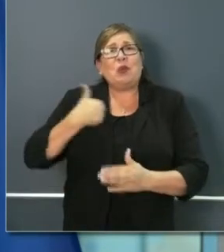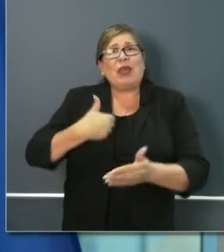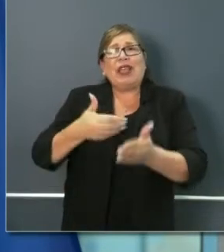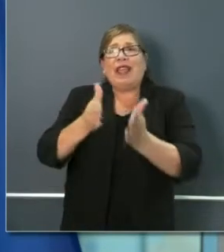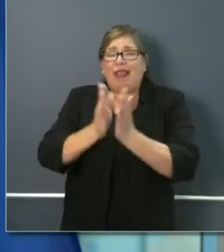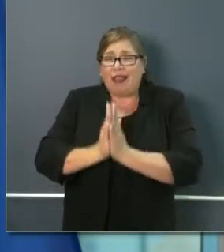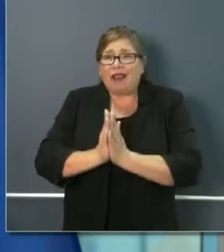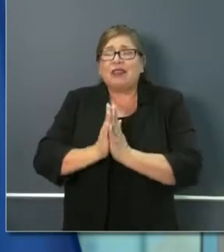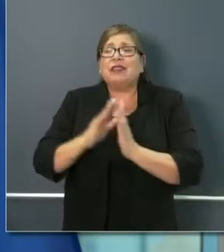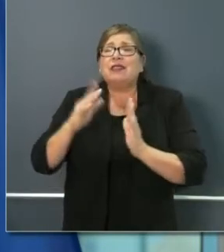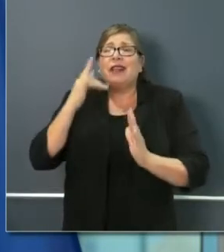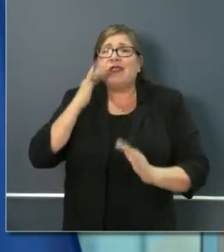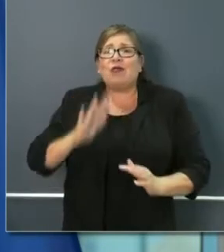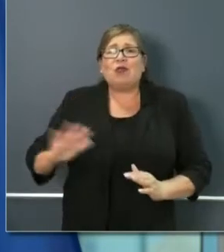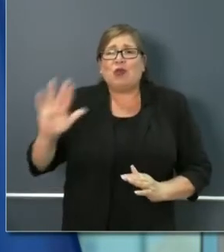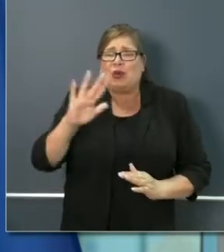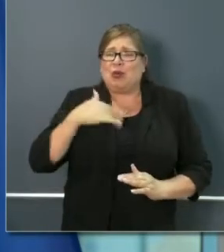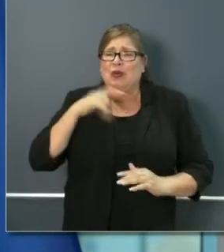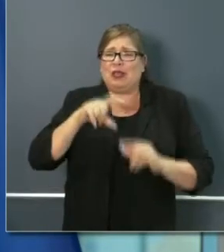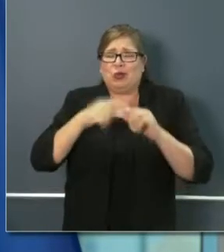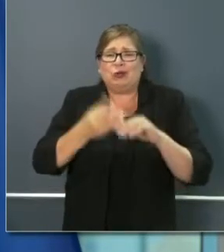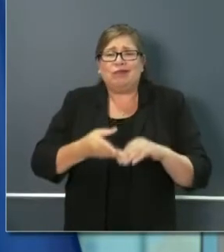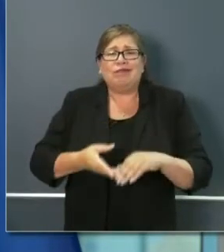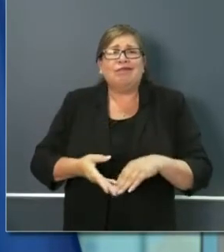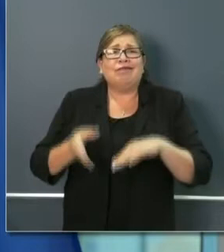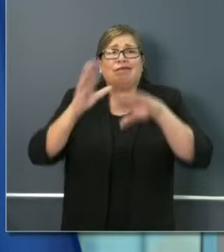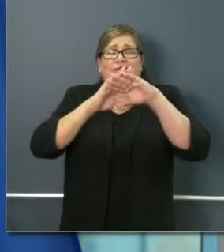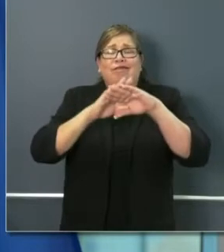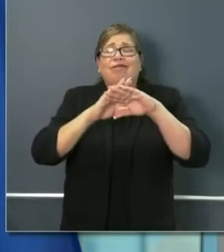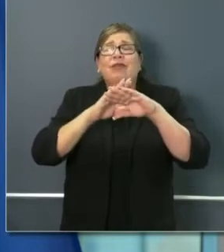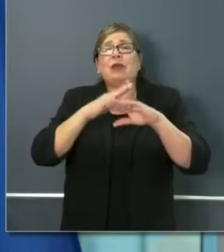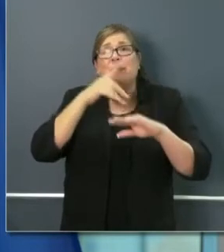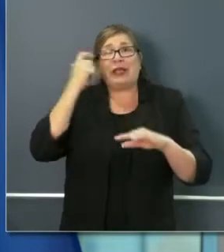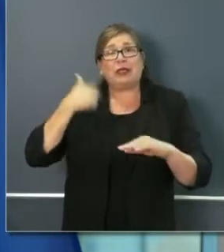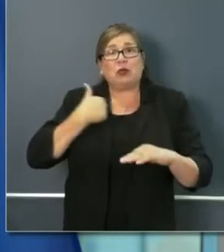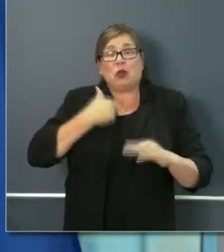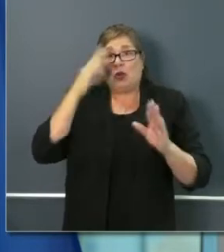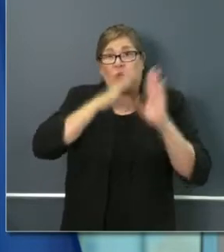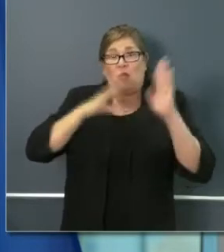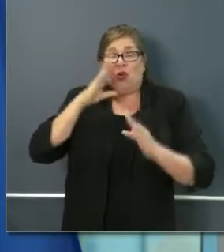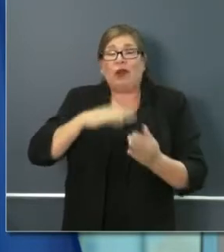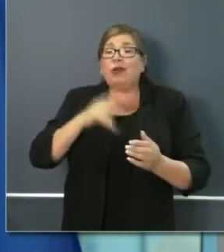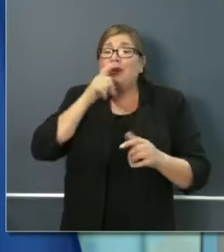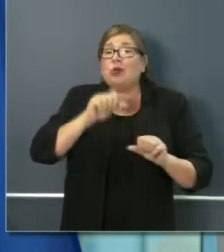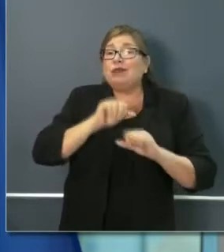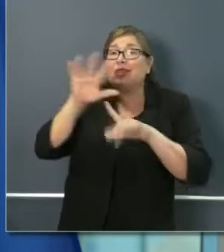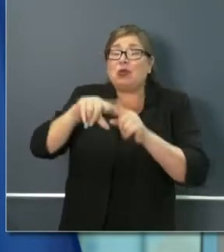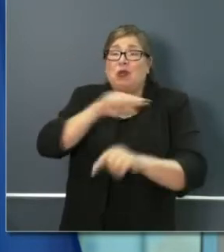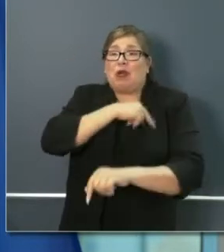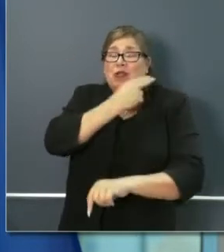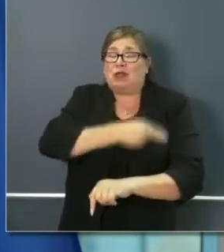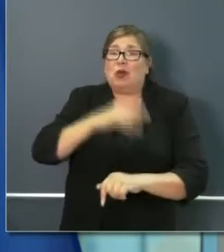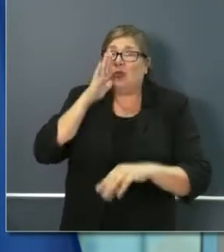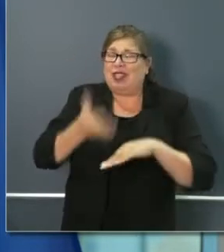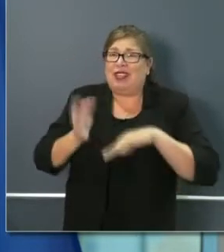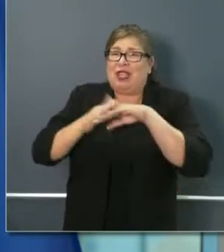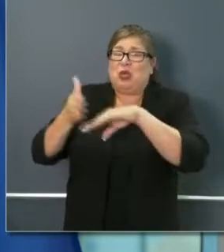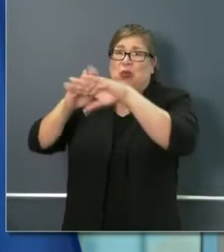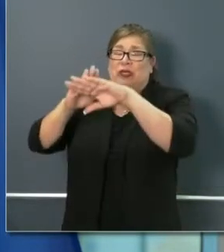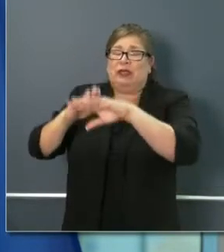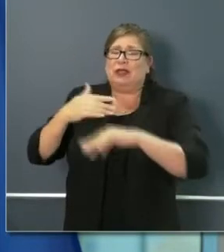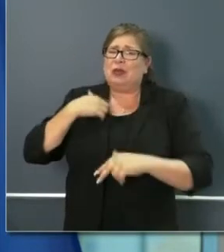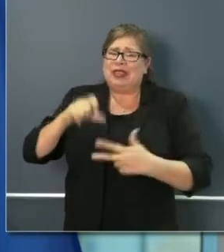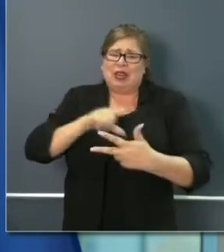of by roughly 2/3. We needed three things. We need the physical space, we need the appropriate level of